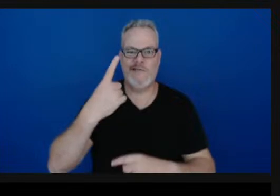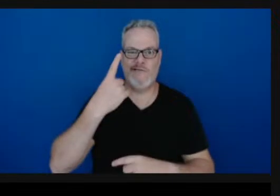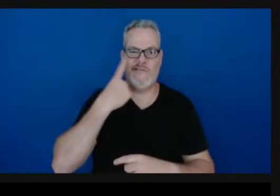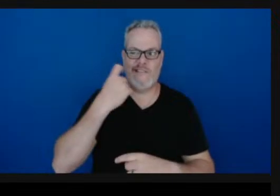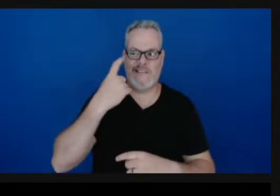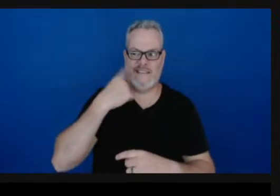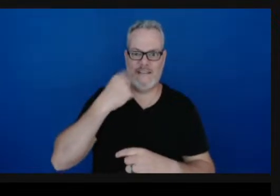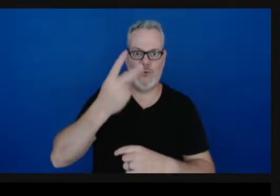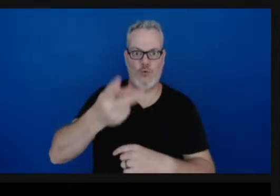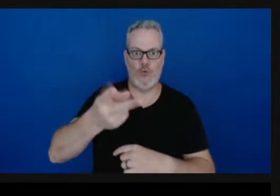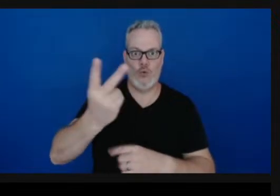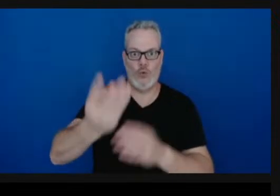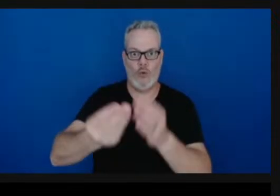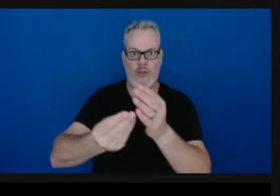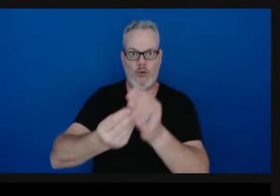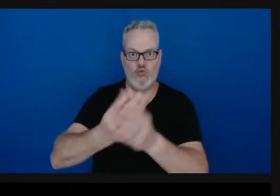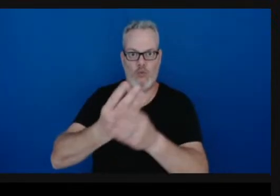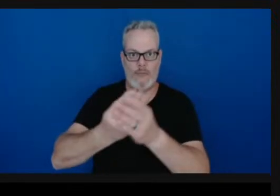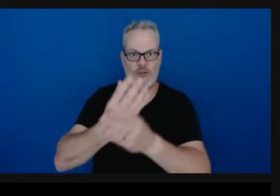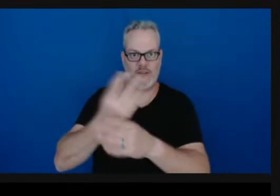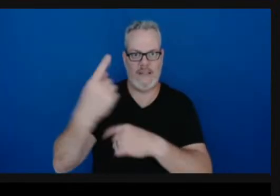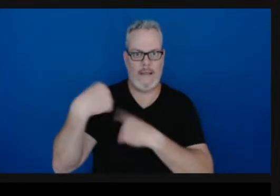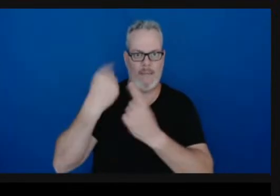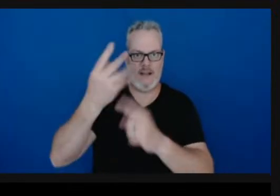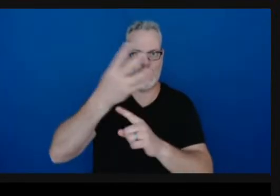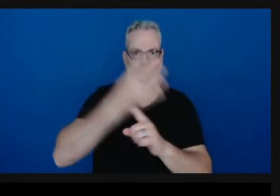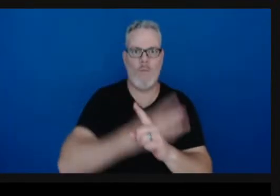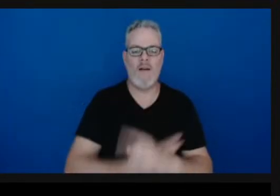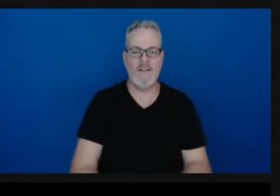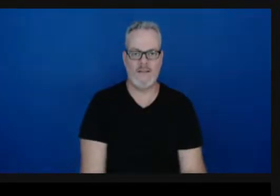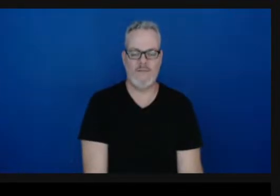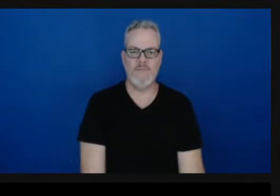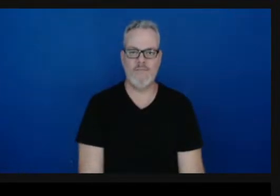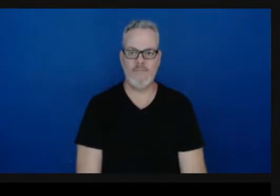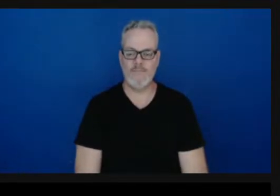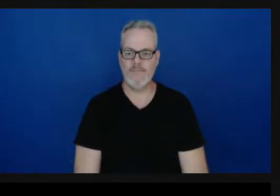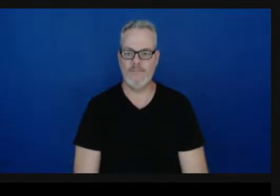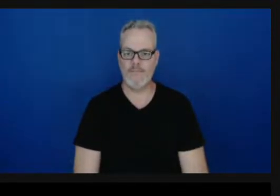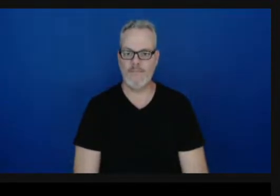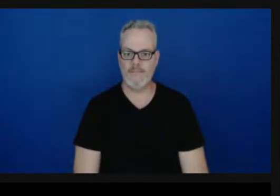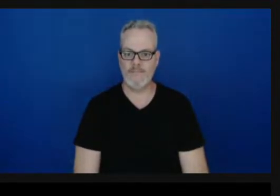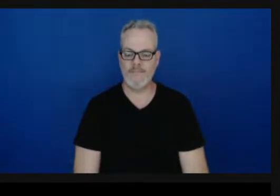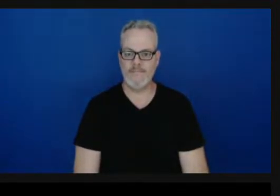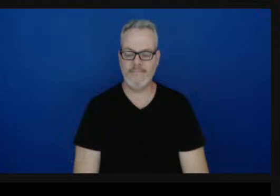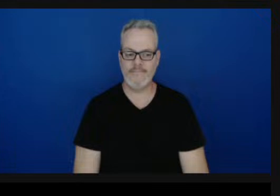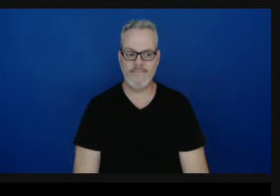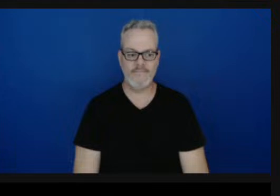last 3 months. Yeah, so 4 months. Hard to keep track to.